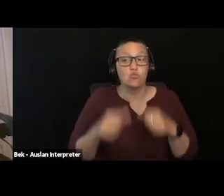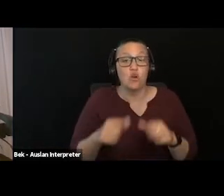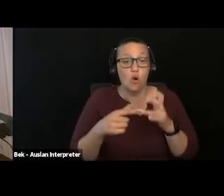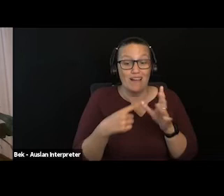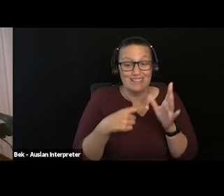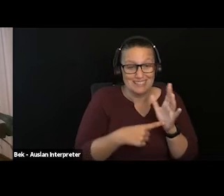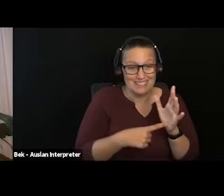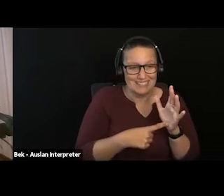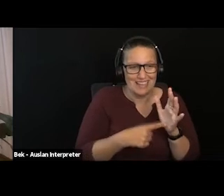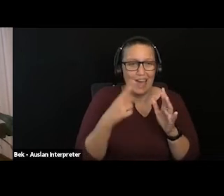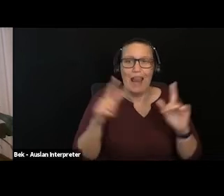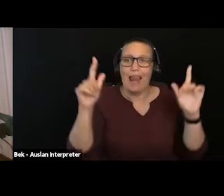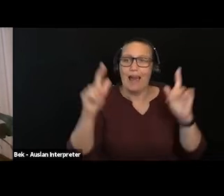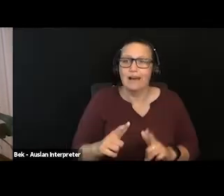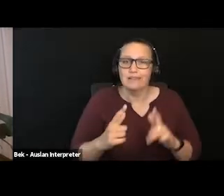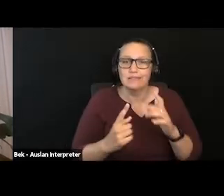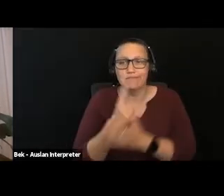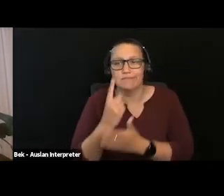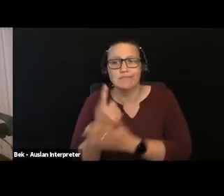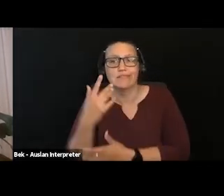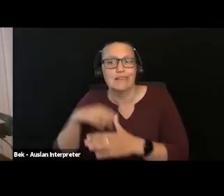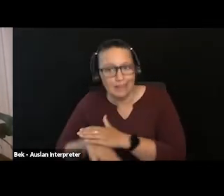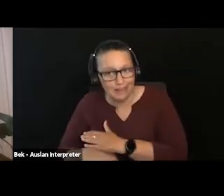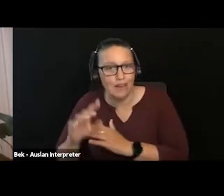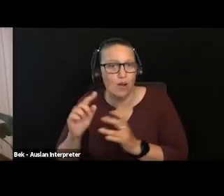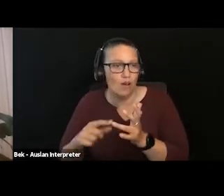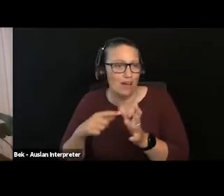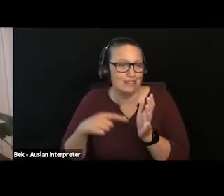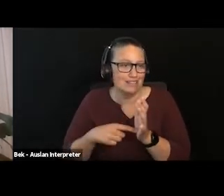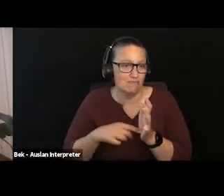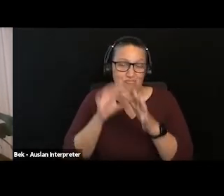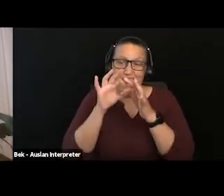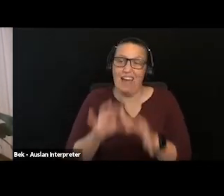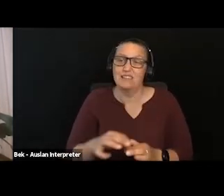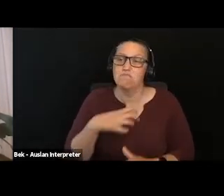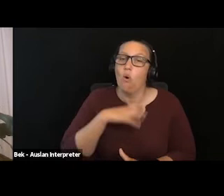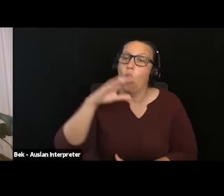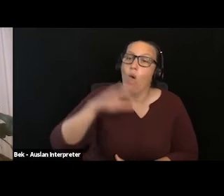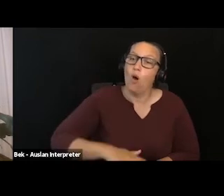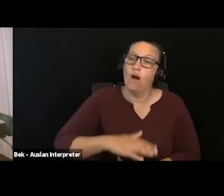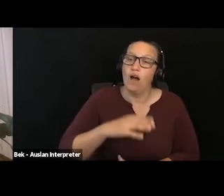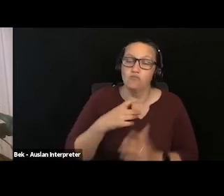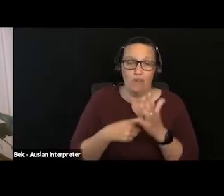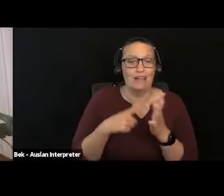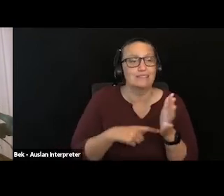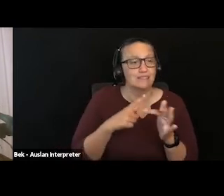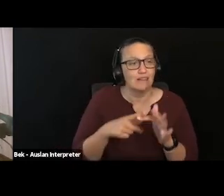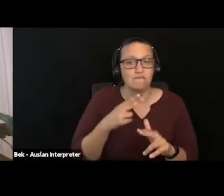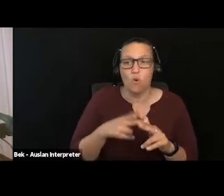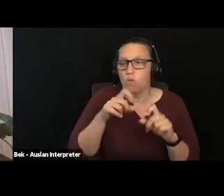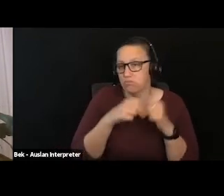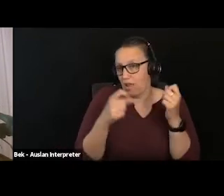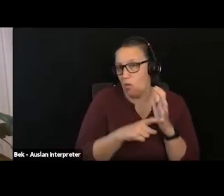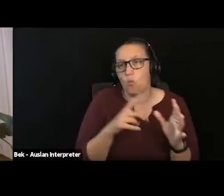episodes of time in which you spend that time are associated with much lower rates of offending. If you spend